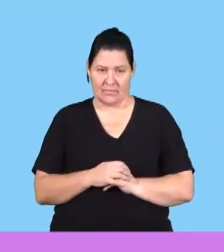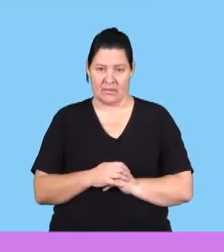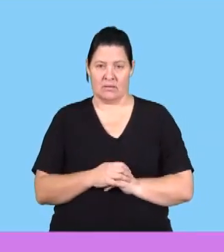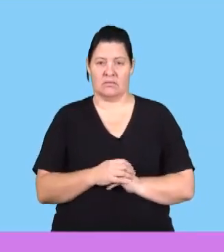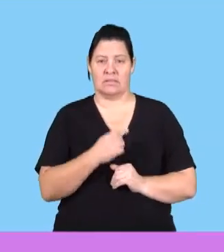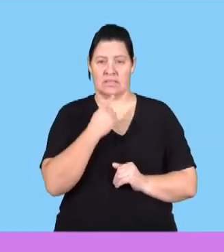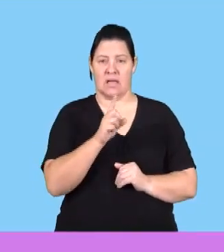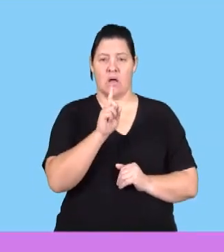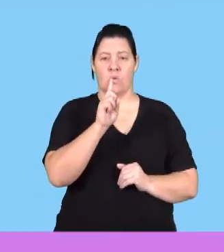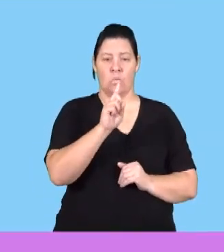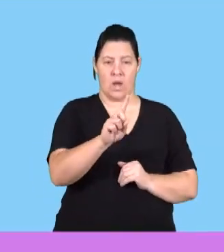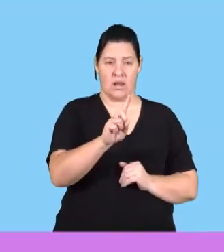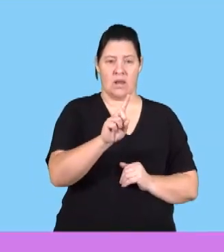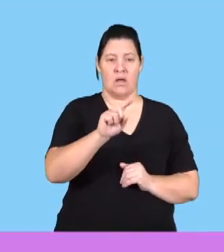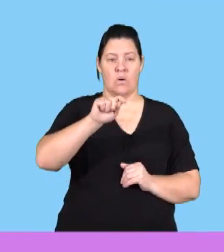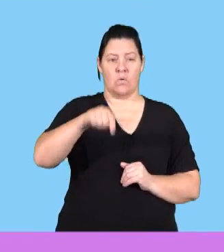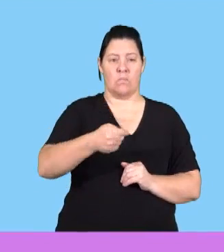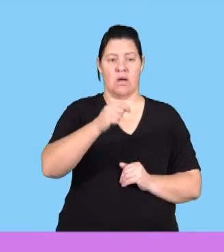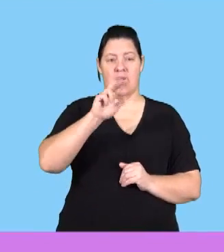say